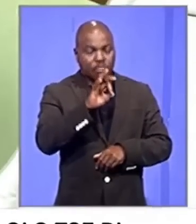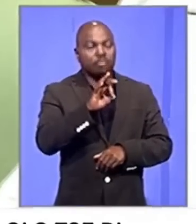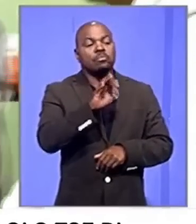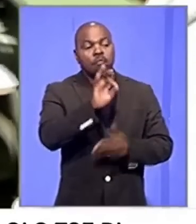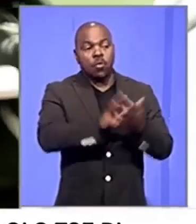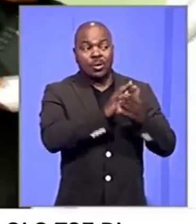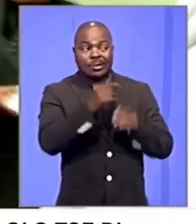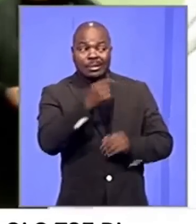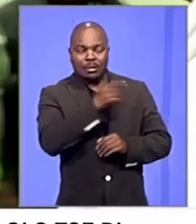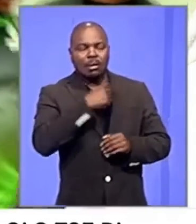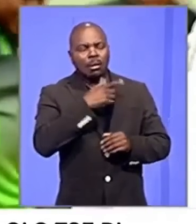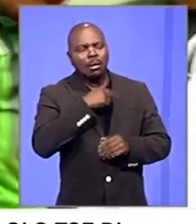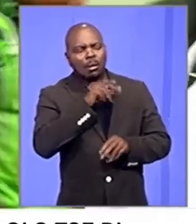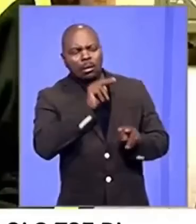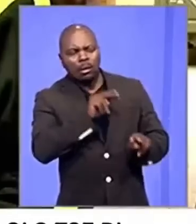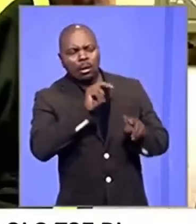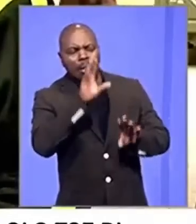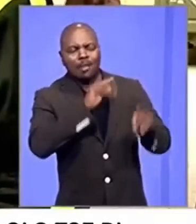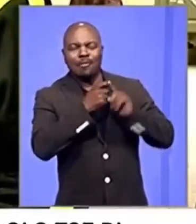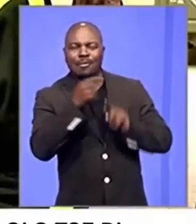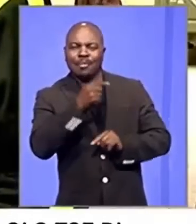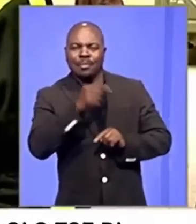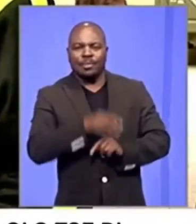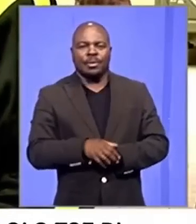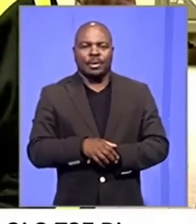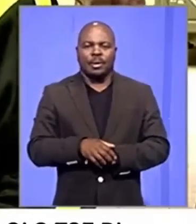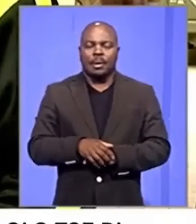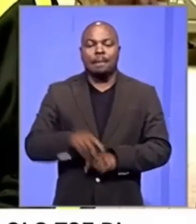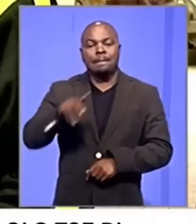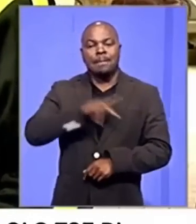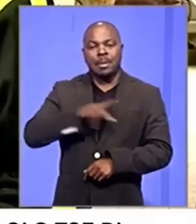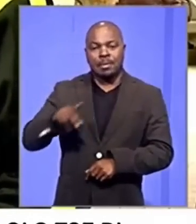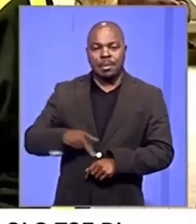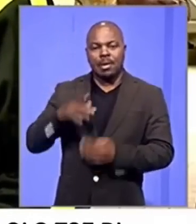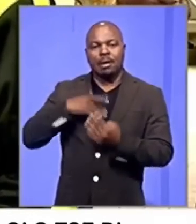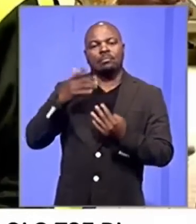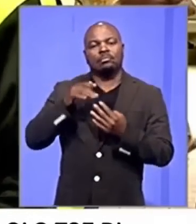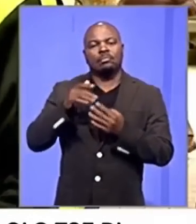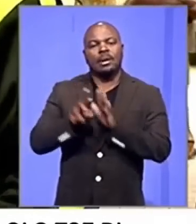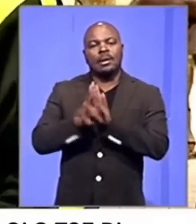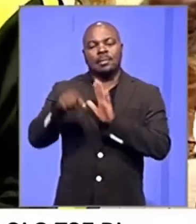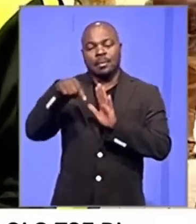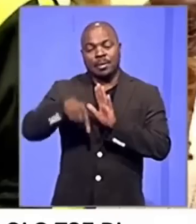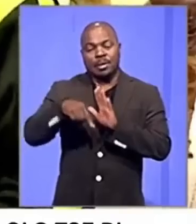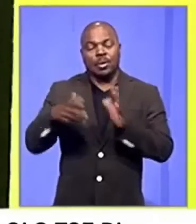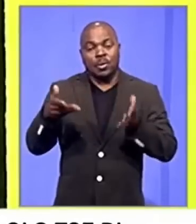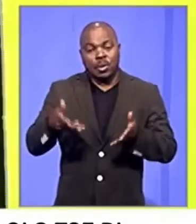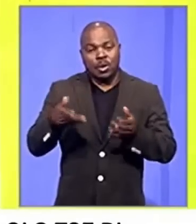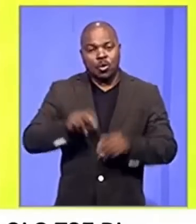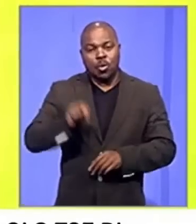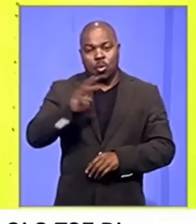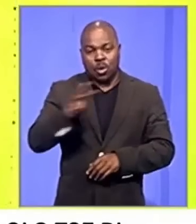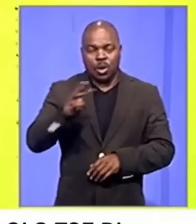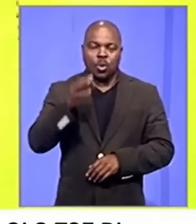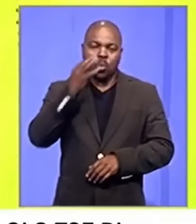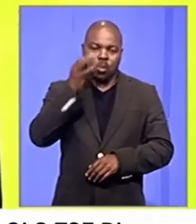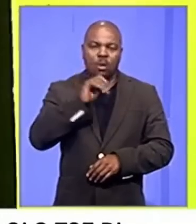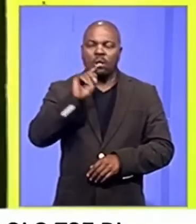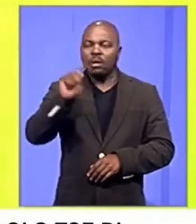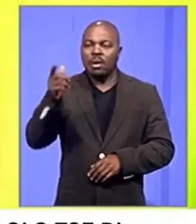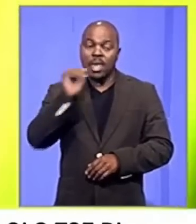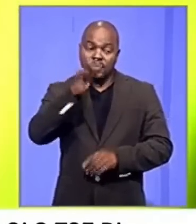good insights and some good learnings. Ntlhopheng wa botonakgolo wa lekoko la Action SA mo North West a re ba tlile go dirisana le magosi